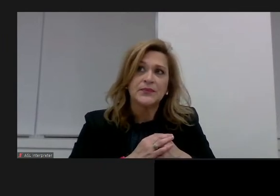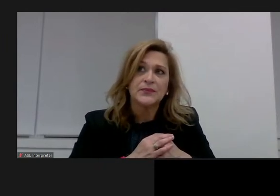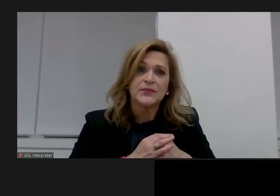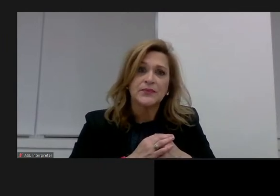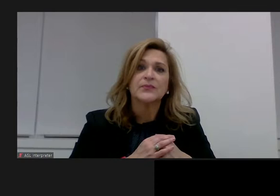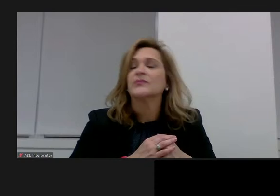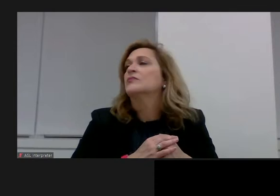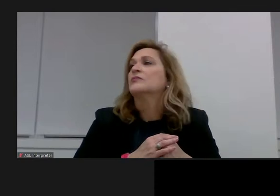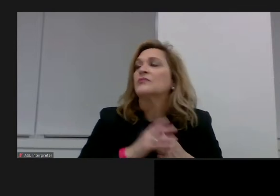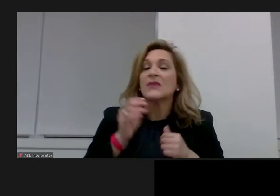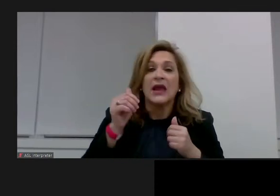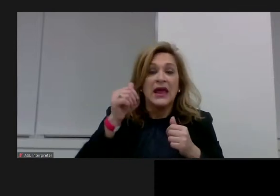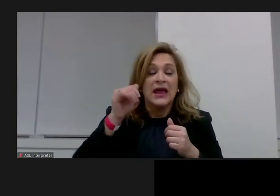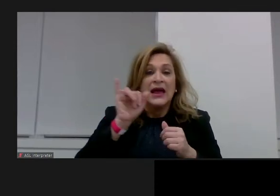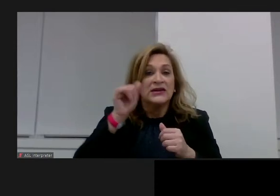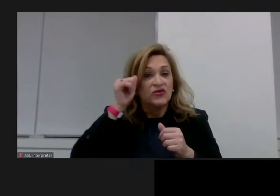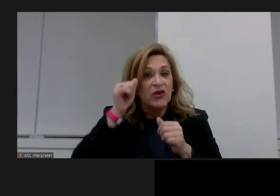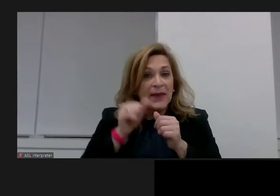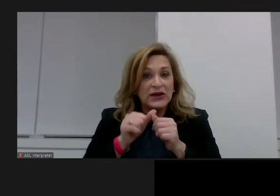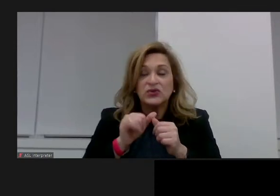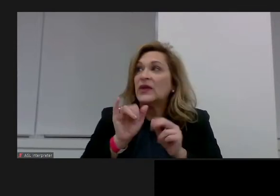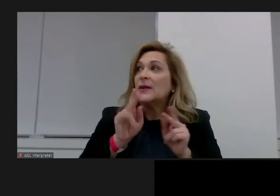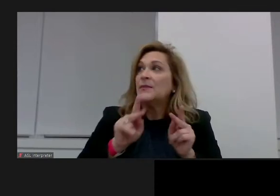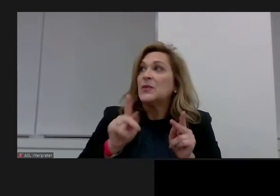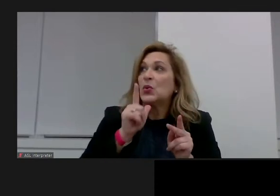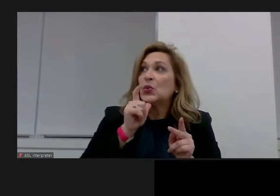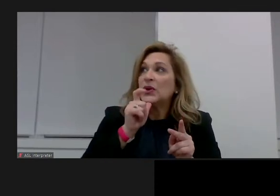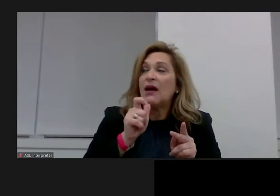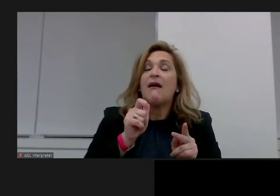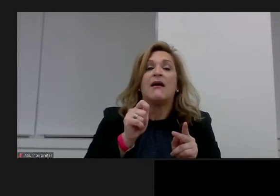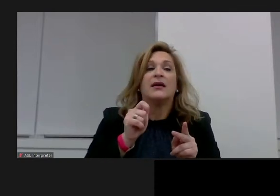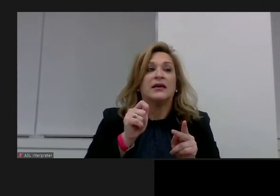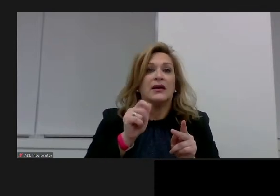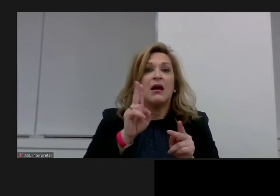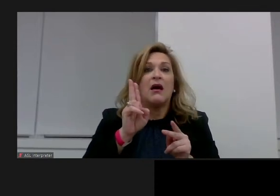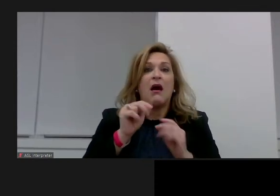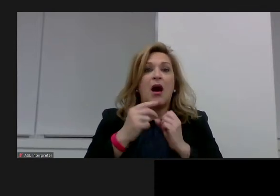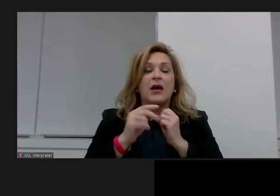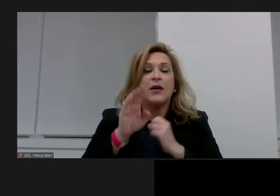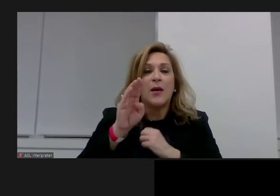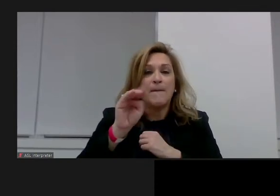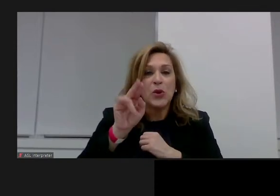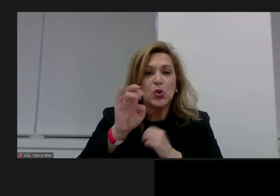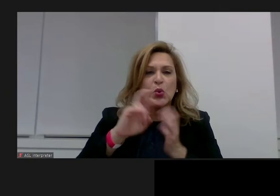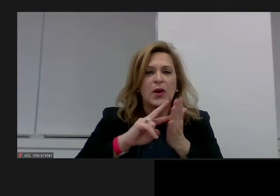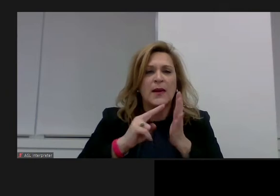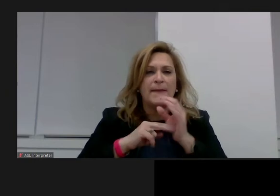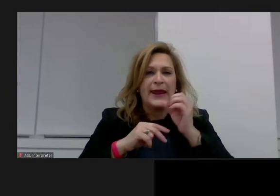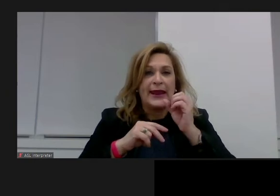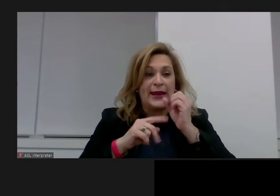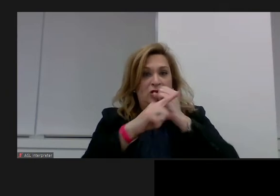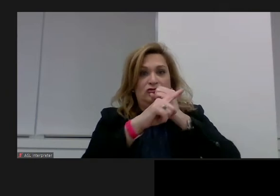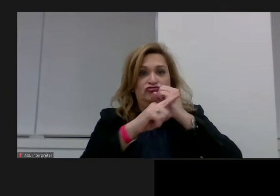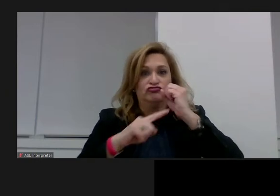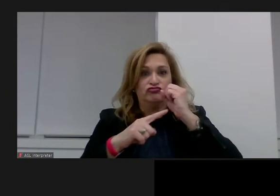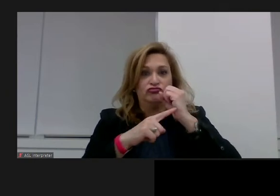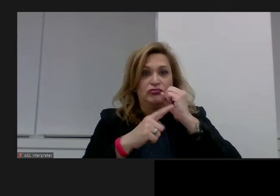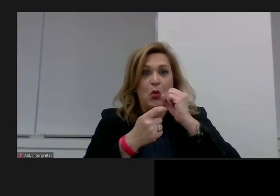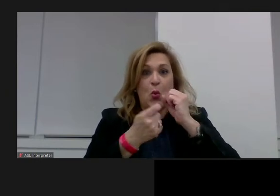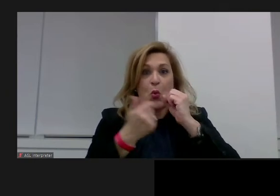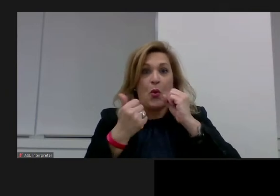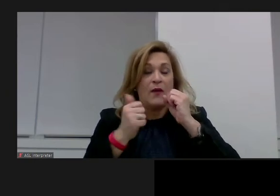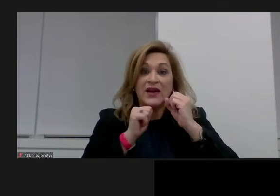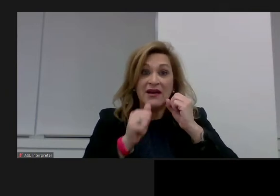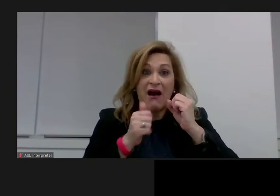As a reminder, speakers that are not unmuting, please, there will be a brief transition after you are called to speak. Please make sure